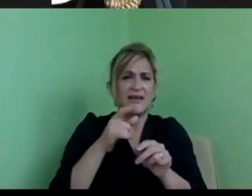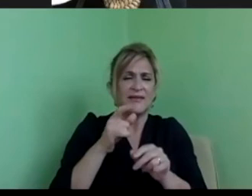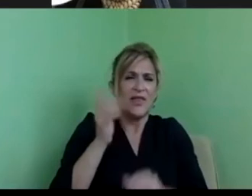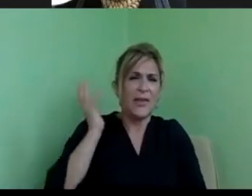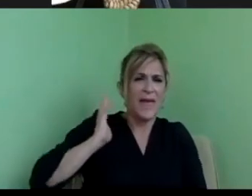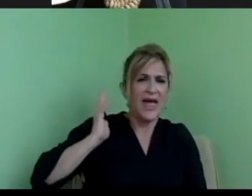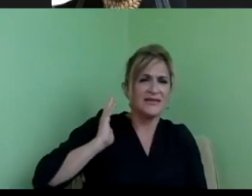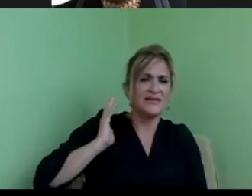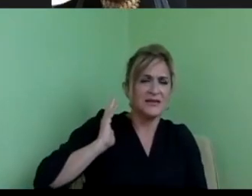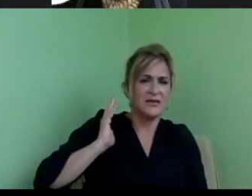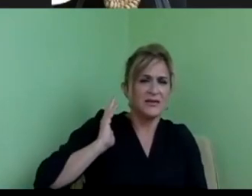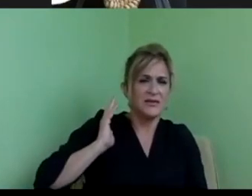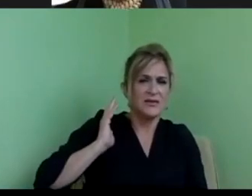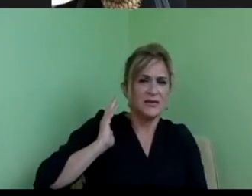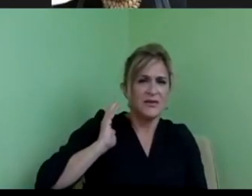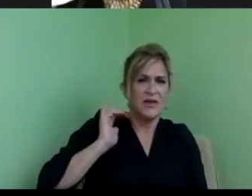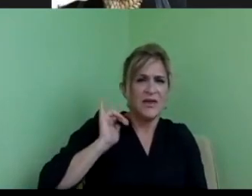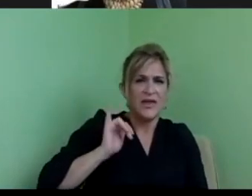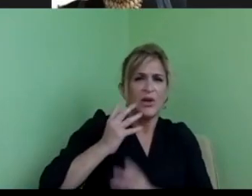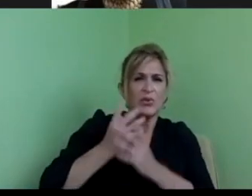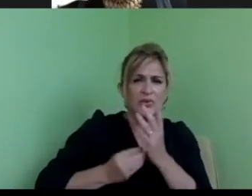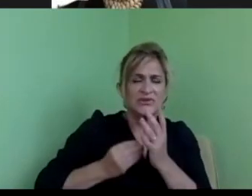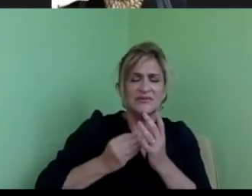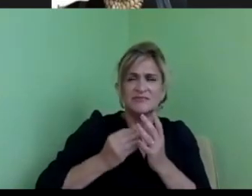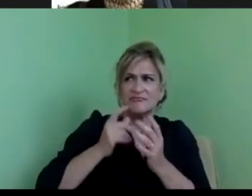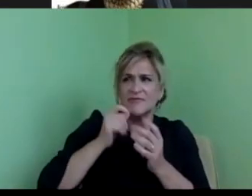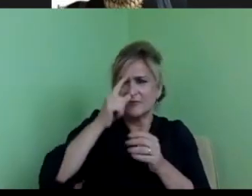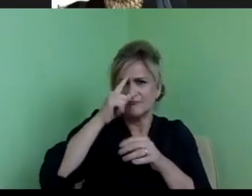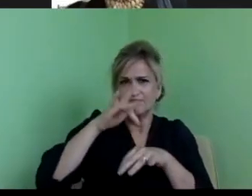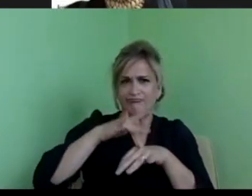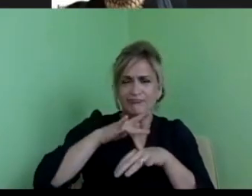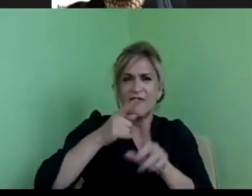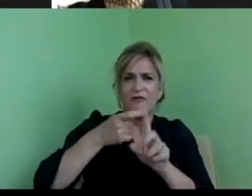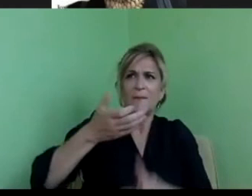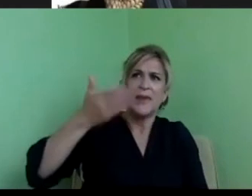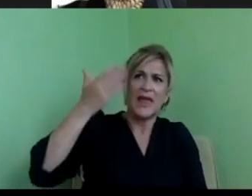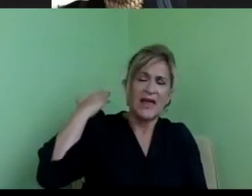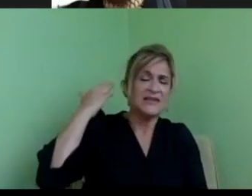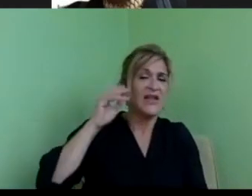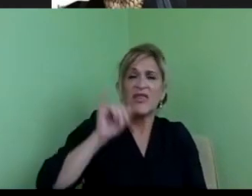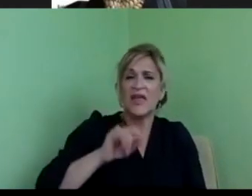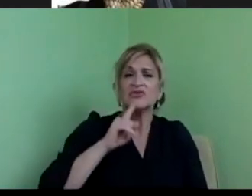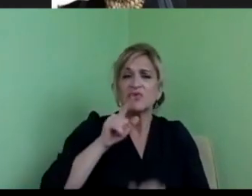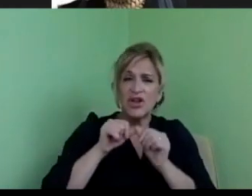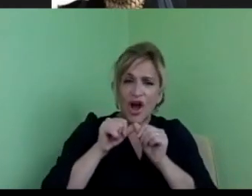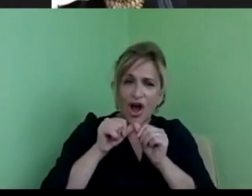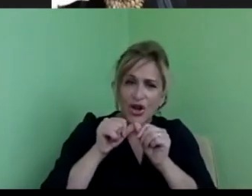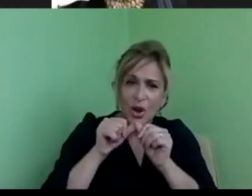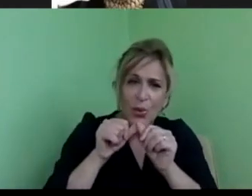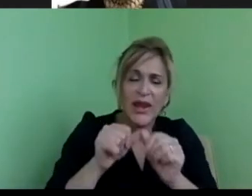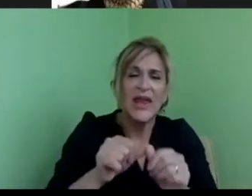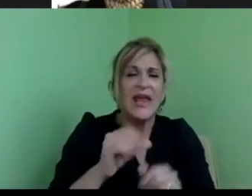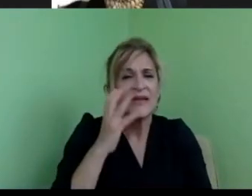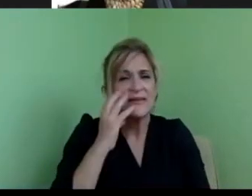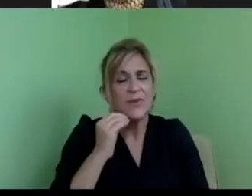doesn't stay in the past that it's an ongoing experience when you lose someone the